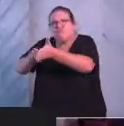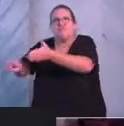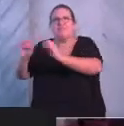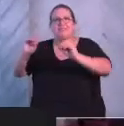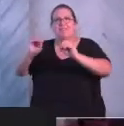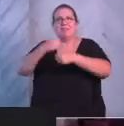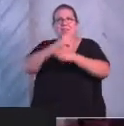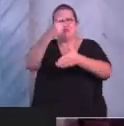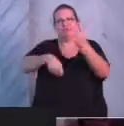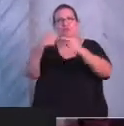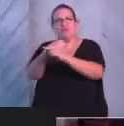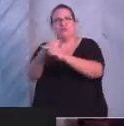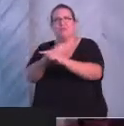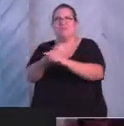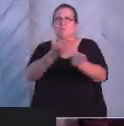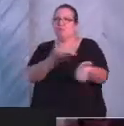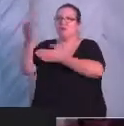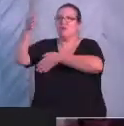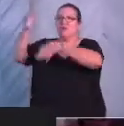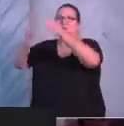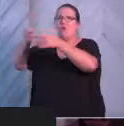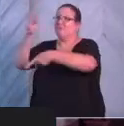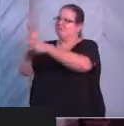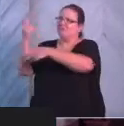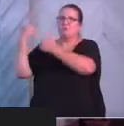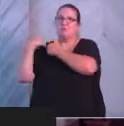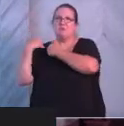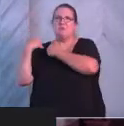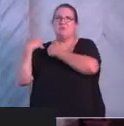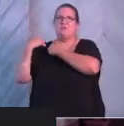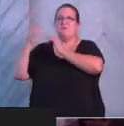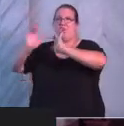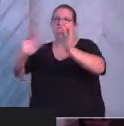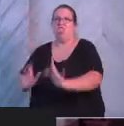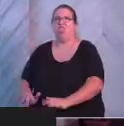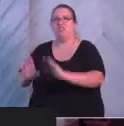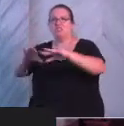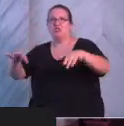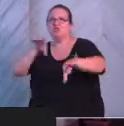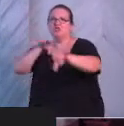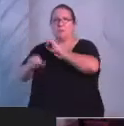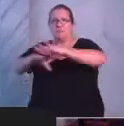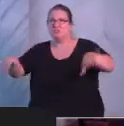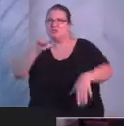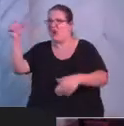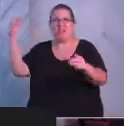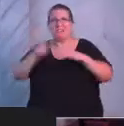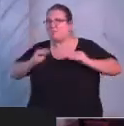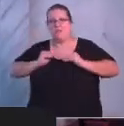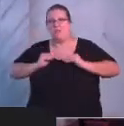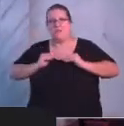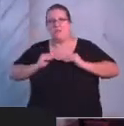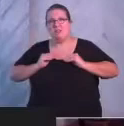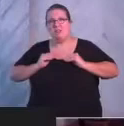charge people, to take them to court and hold them responsible for being pedophiles and rapists is absolutely unacceptable.